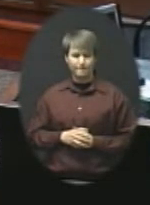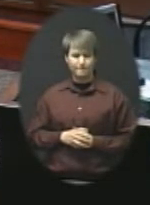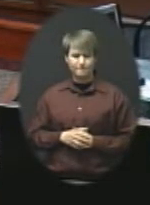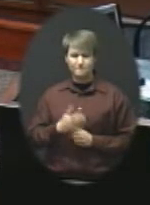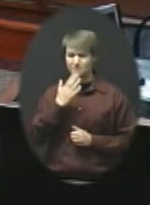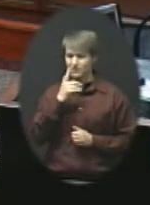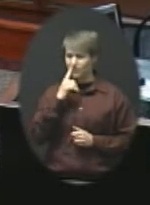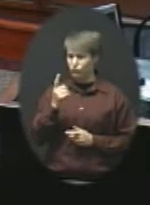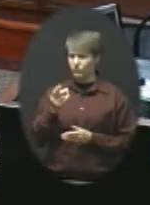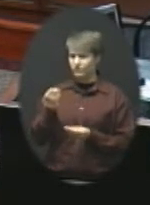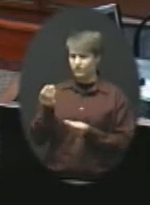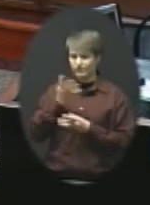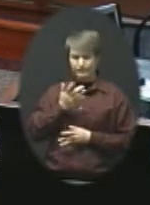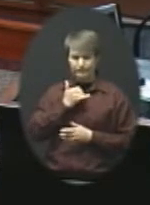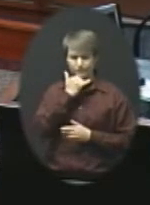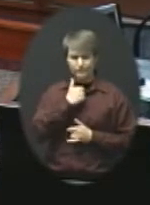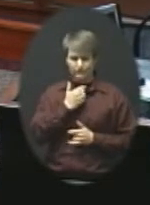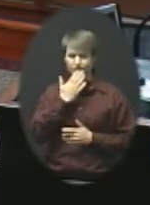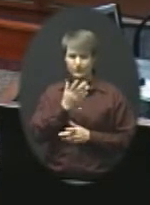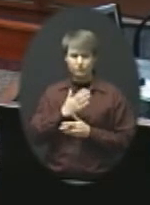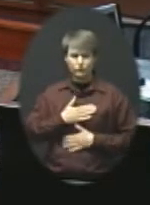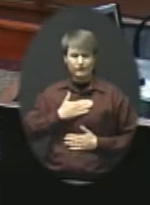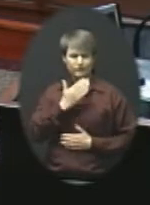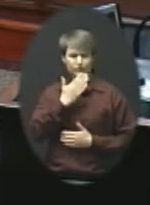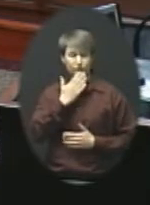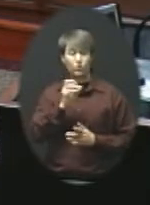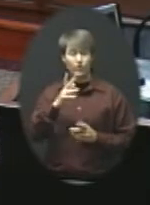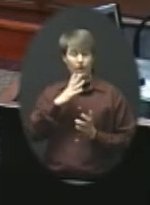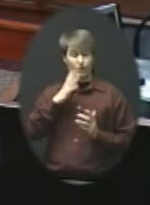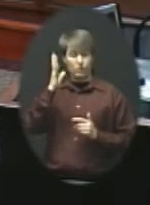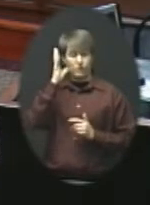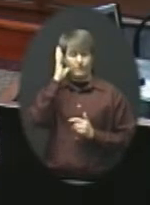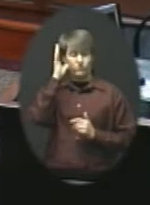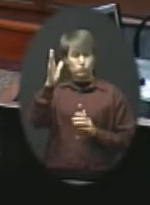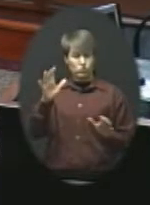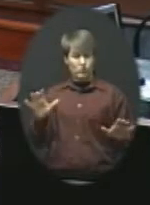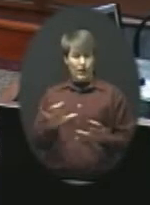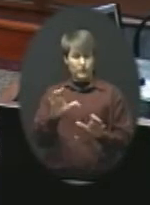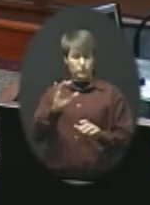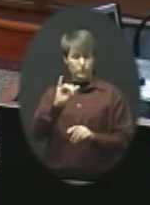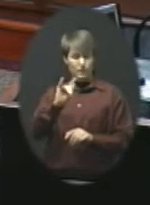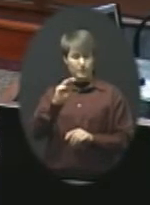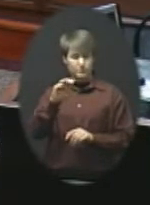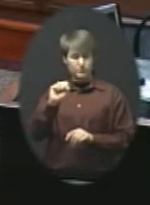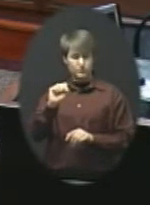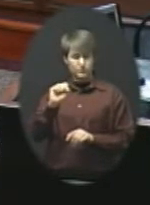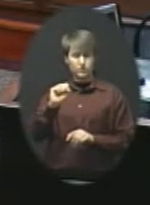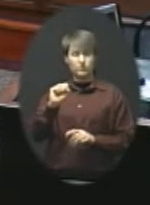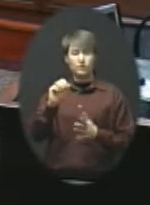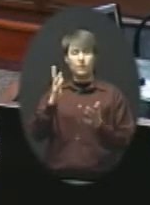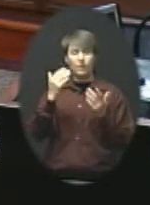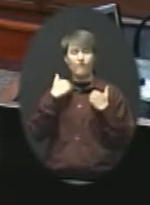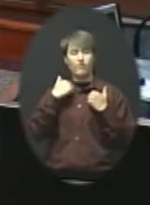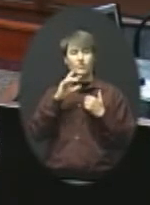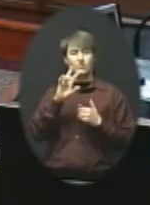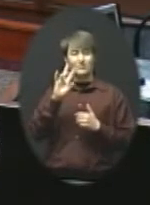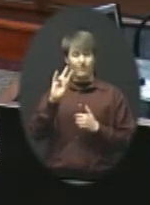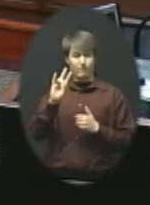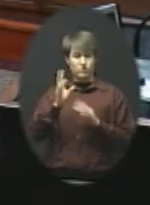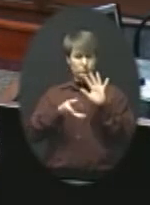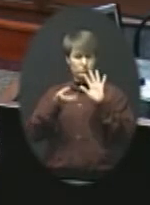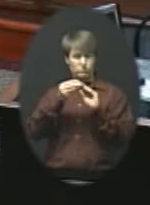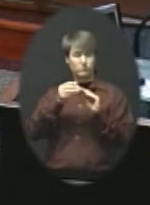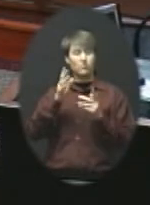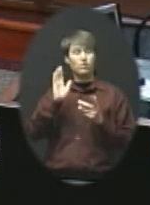for correcting me. I appreciate that. Okay, we are at future action items. There are 7 of them. This is